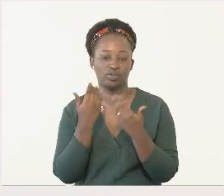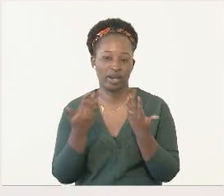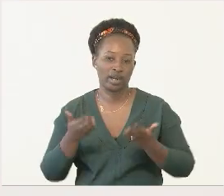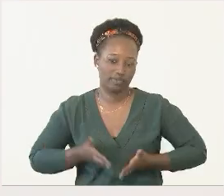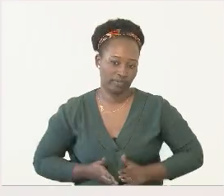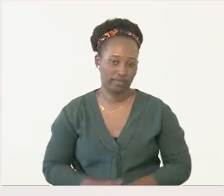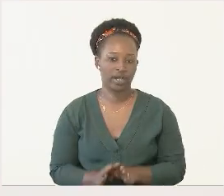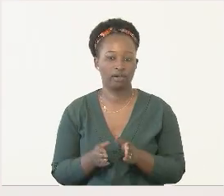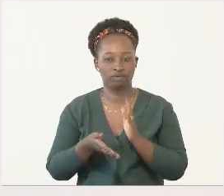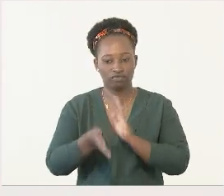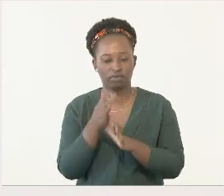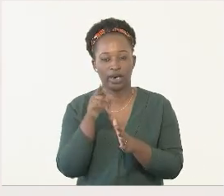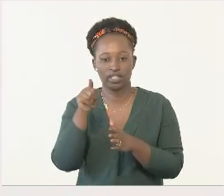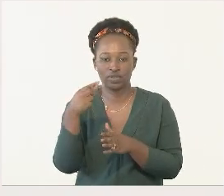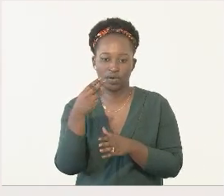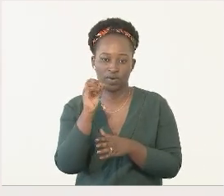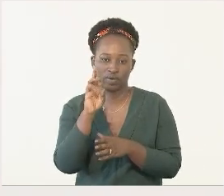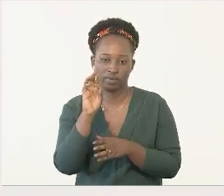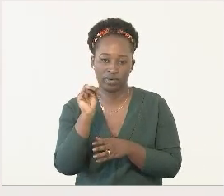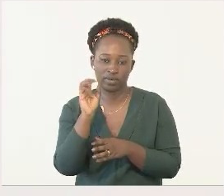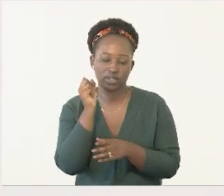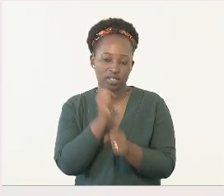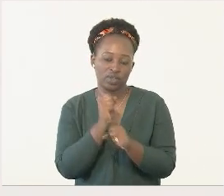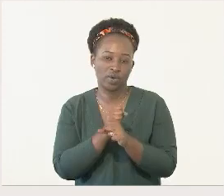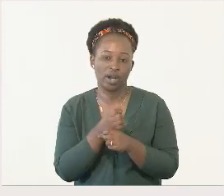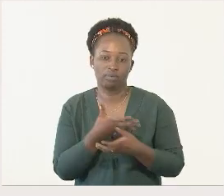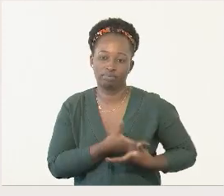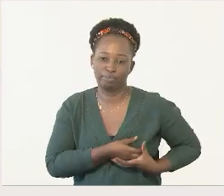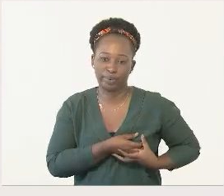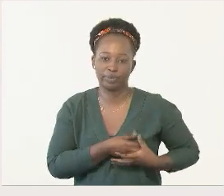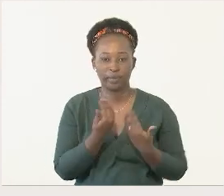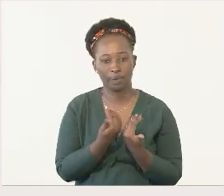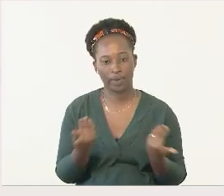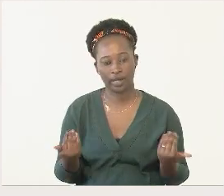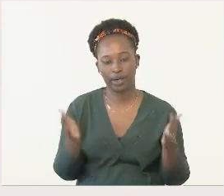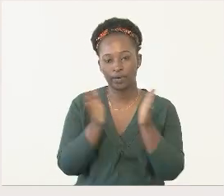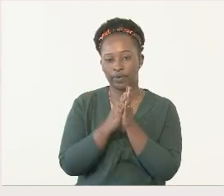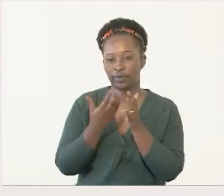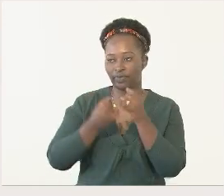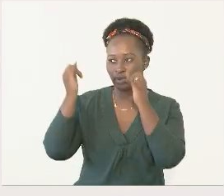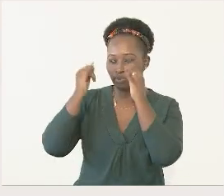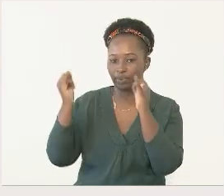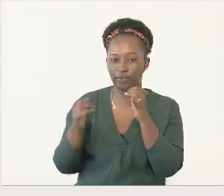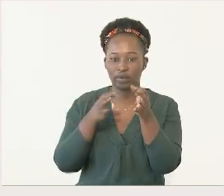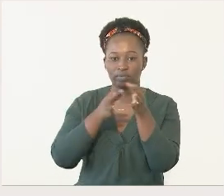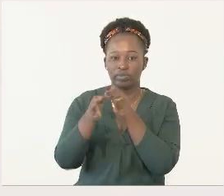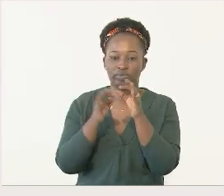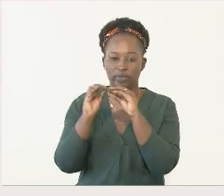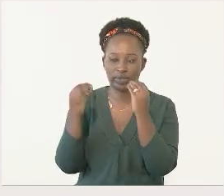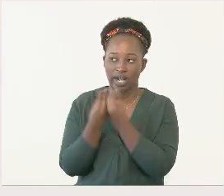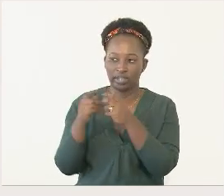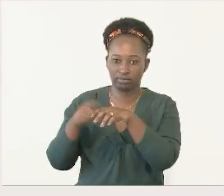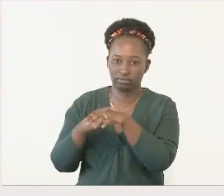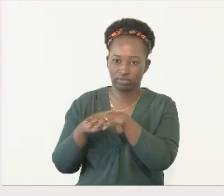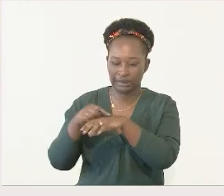by oxytocin hormones. So we have the skin, we have the diagram. I said identify the organ is the skin, give